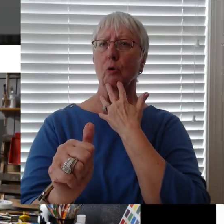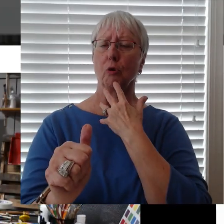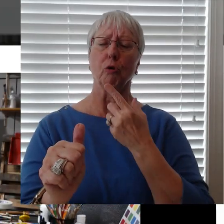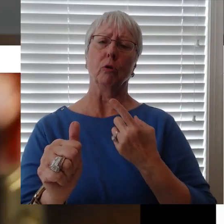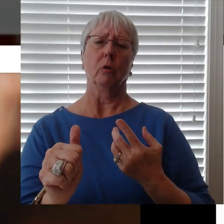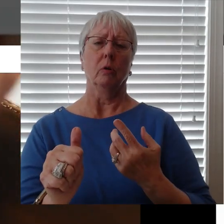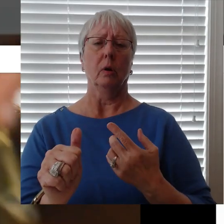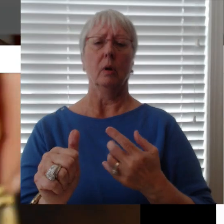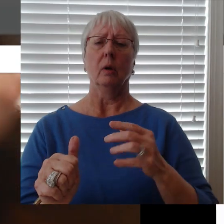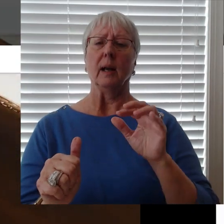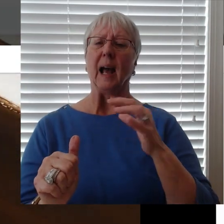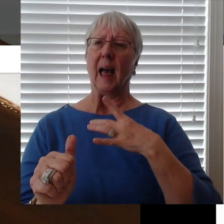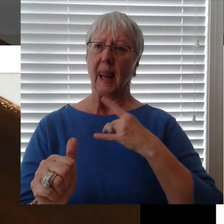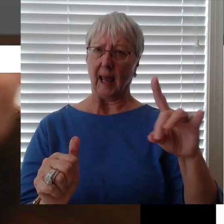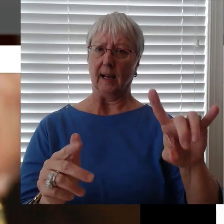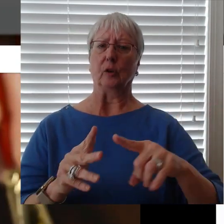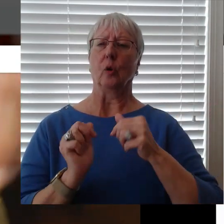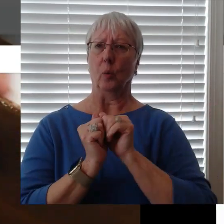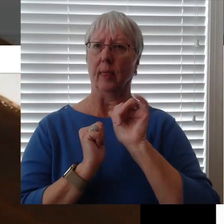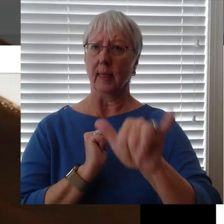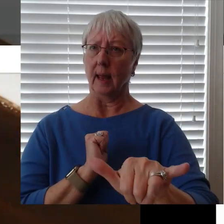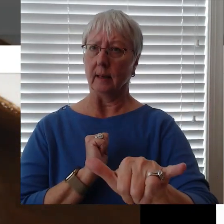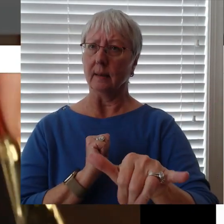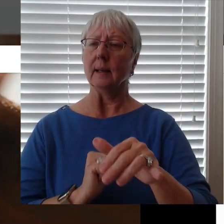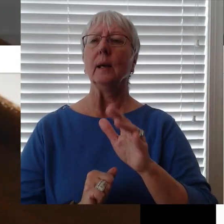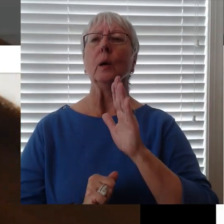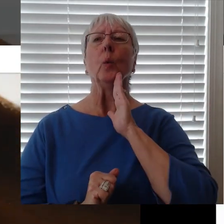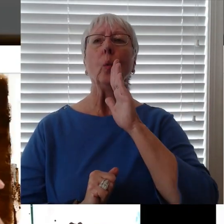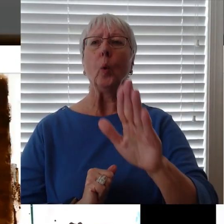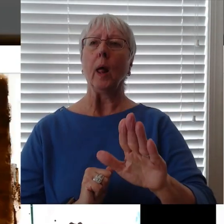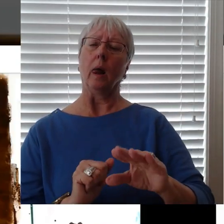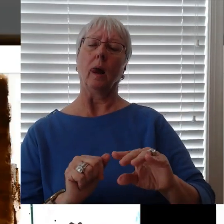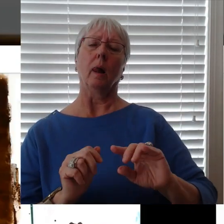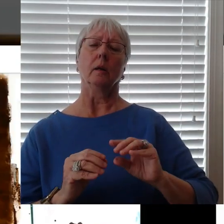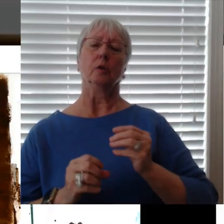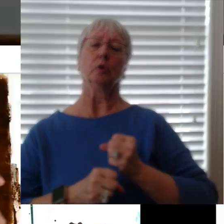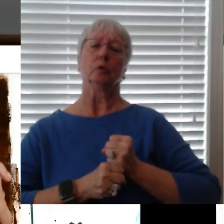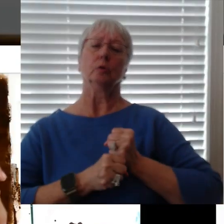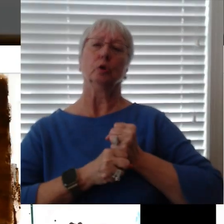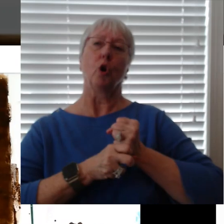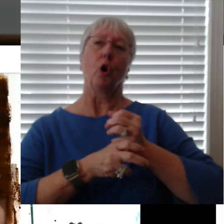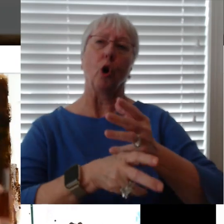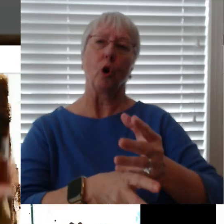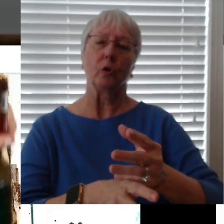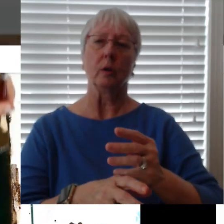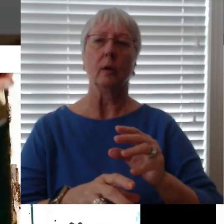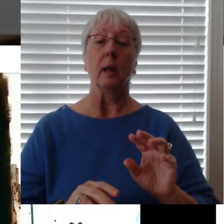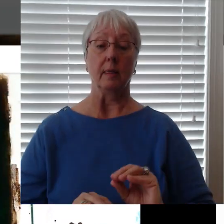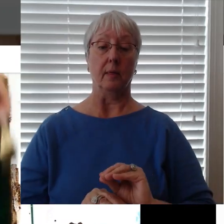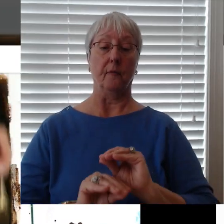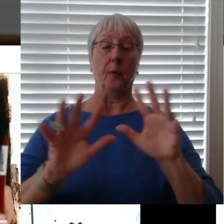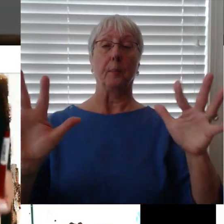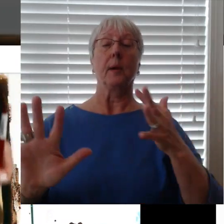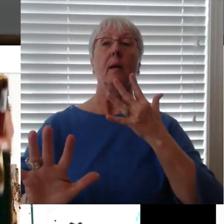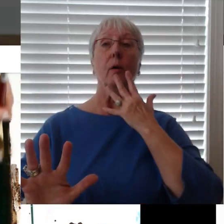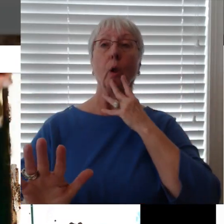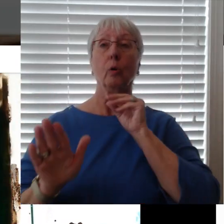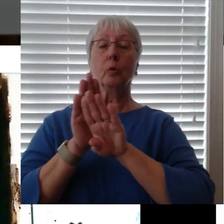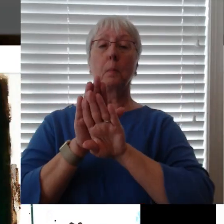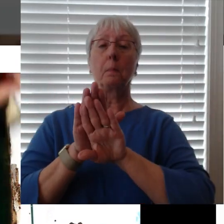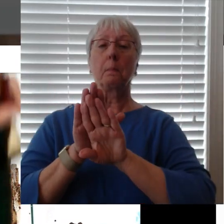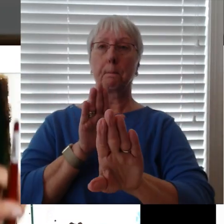an environment for the colors to exist. I chose to start with a ground of Van Dyke brown with a layer of emerald green